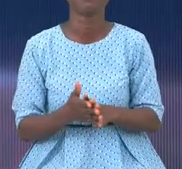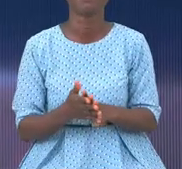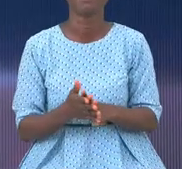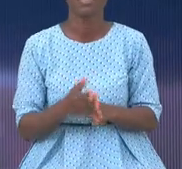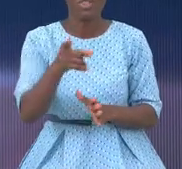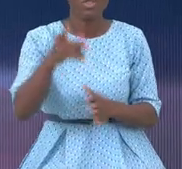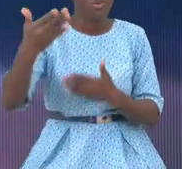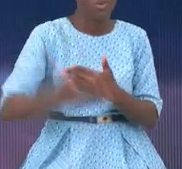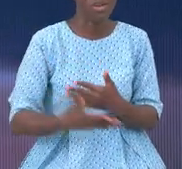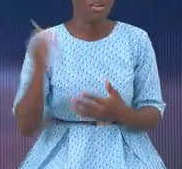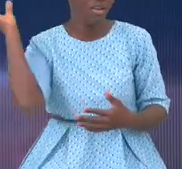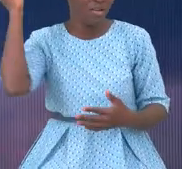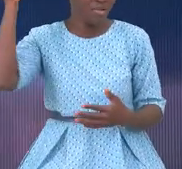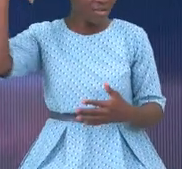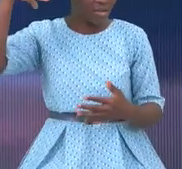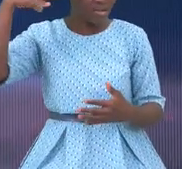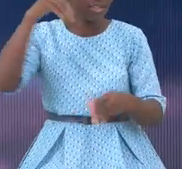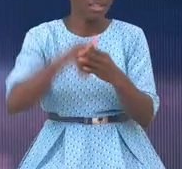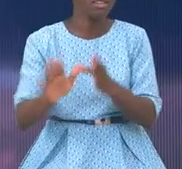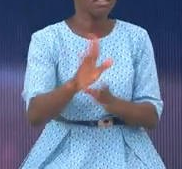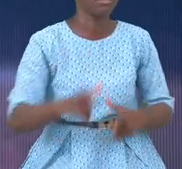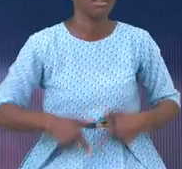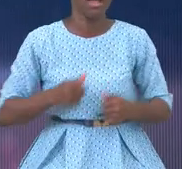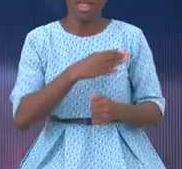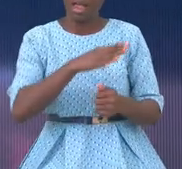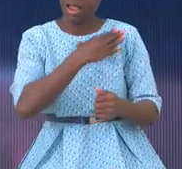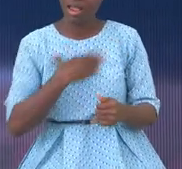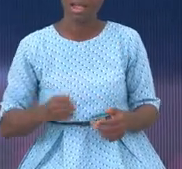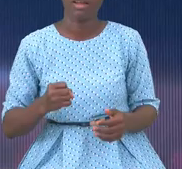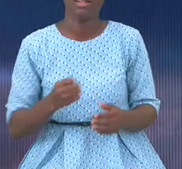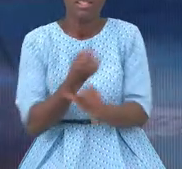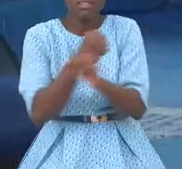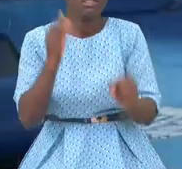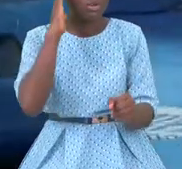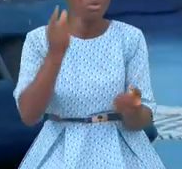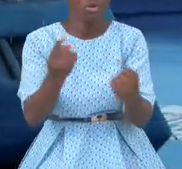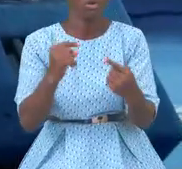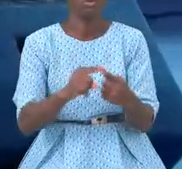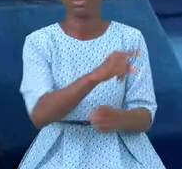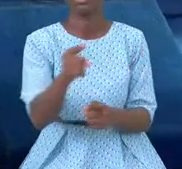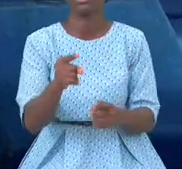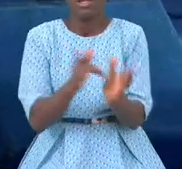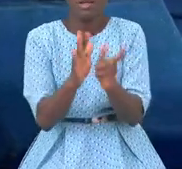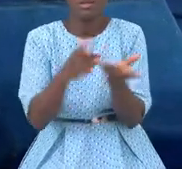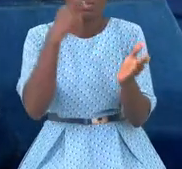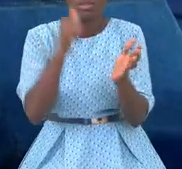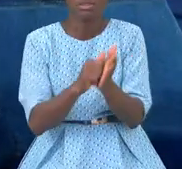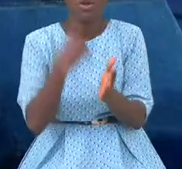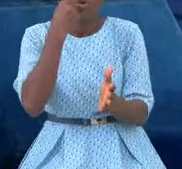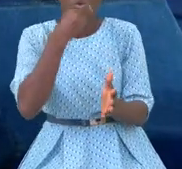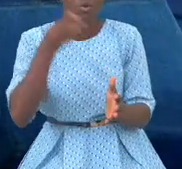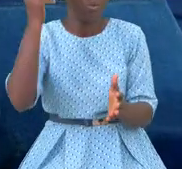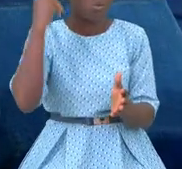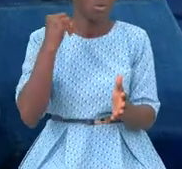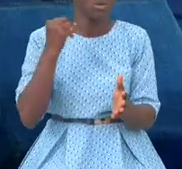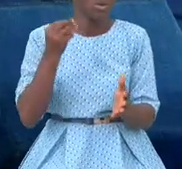Salvation will come to you. It says, who was before a blasphemer and a